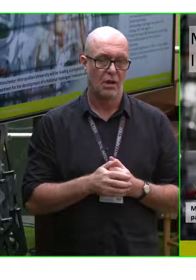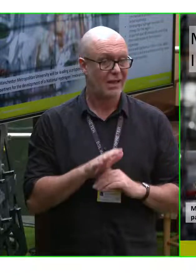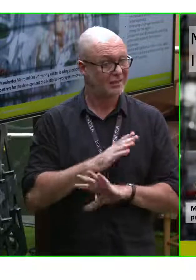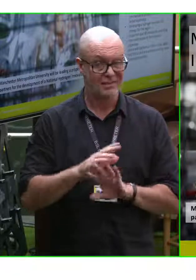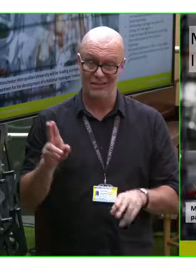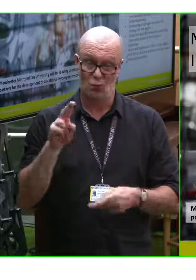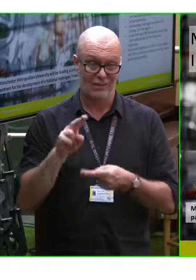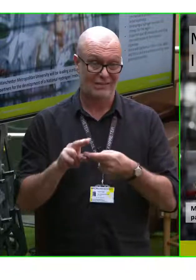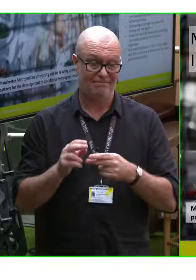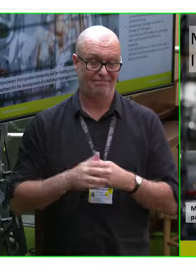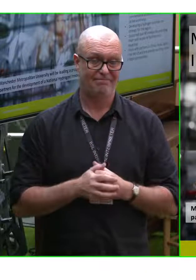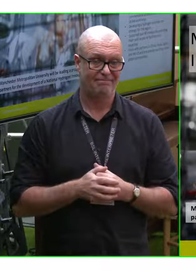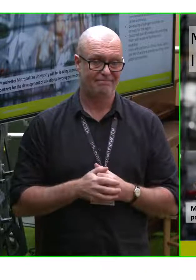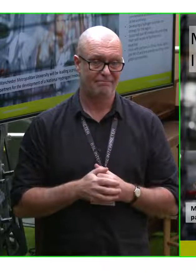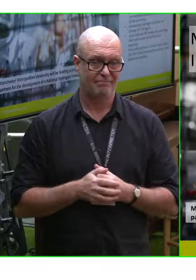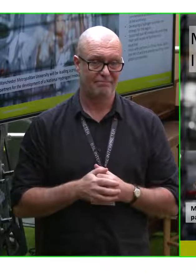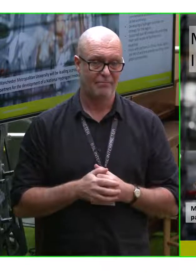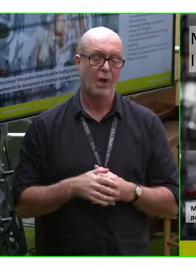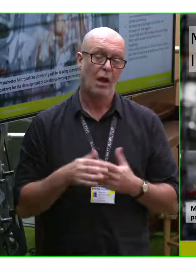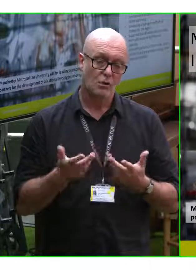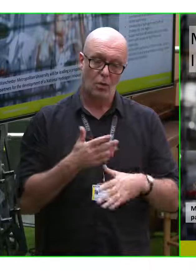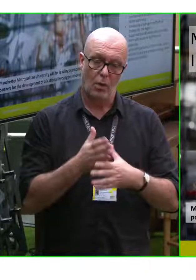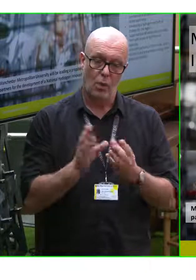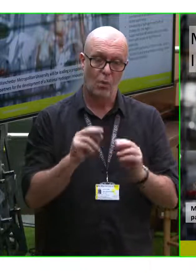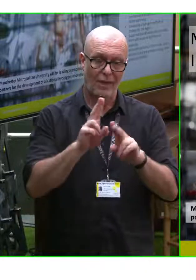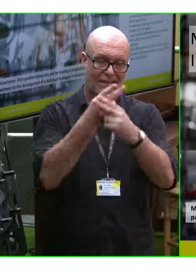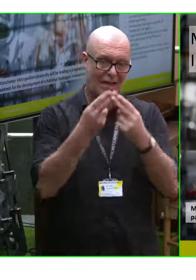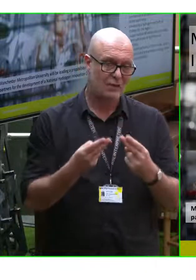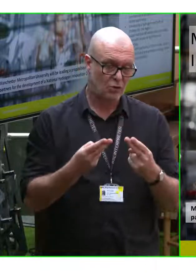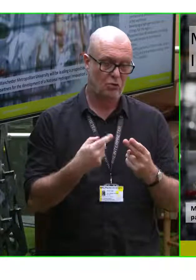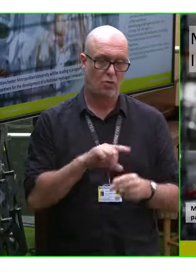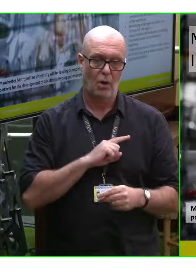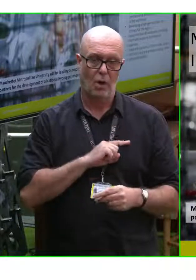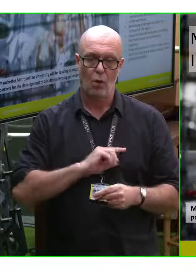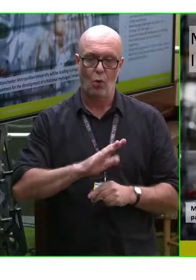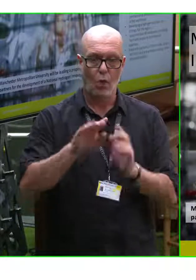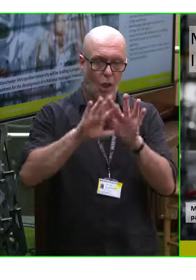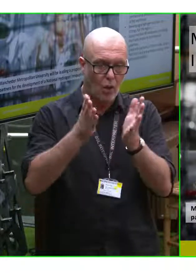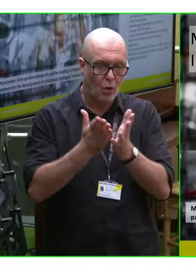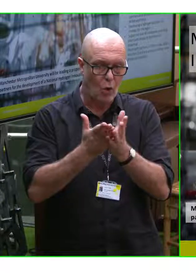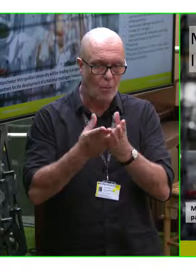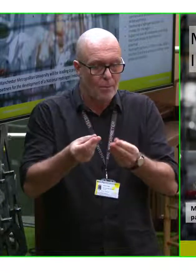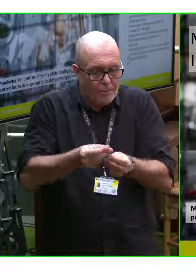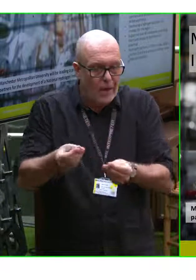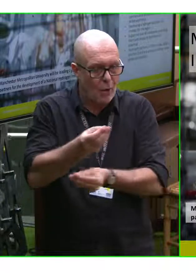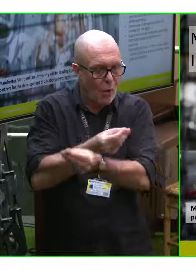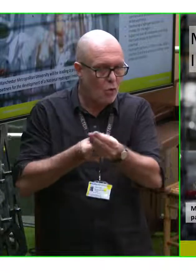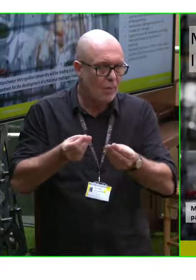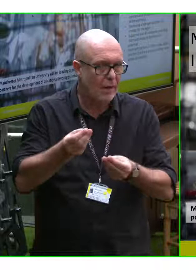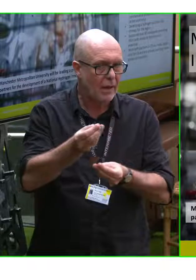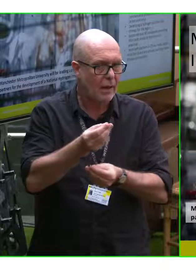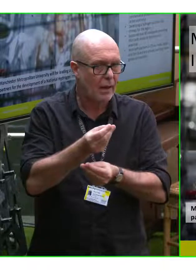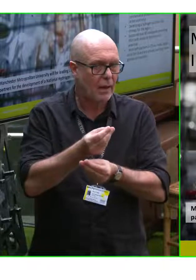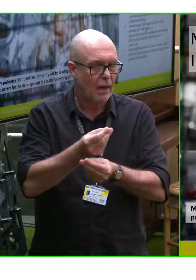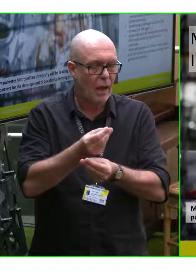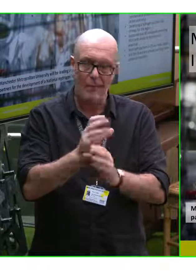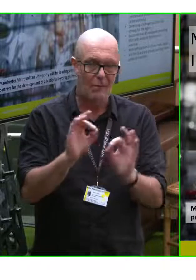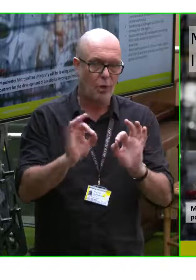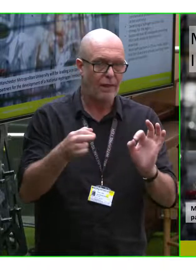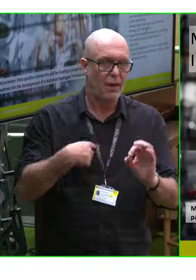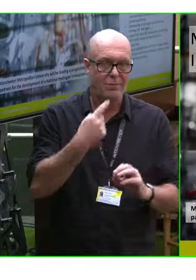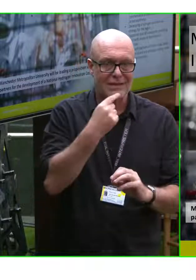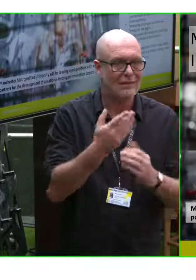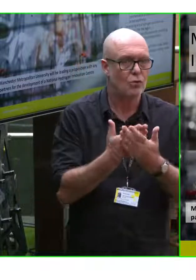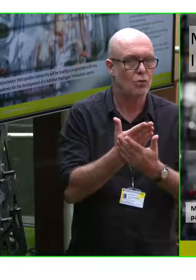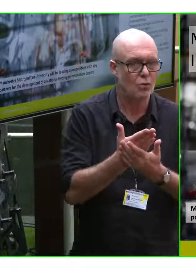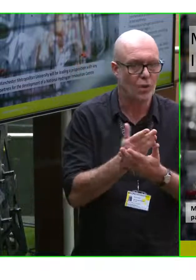ring. We work with partners internationally because every single global economy is now finally trying. So this is nothing that I'm saying here is new